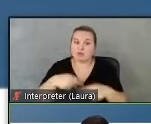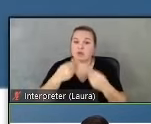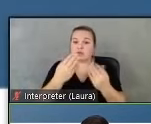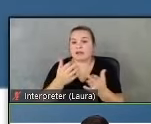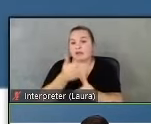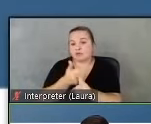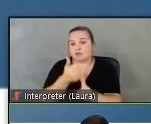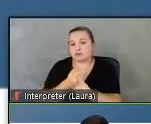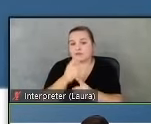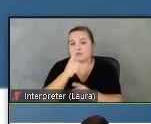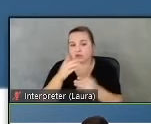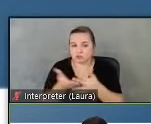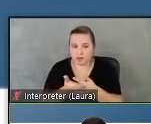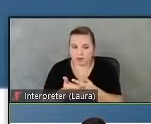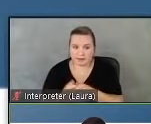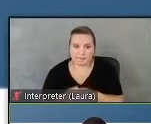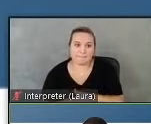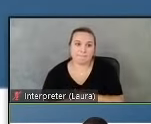lunch break today.